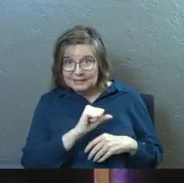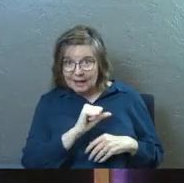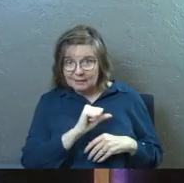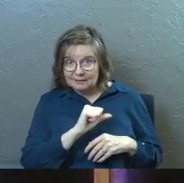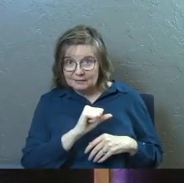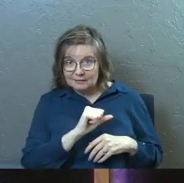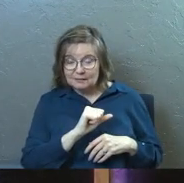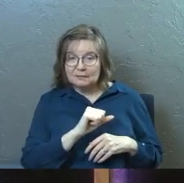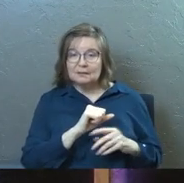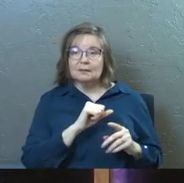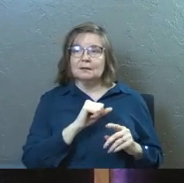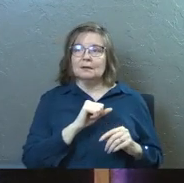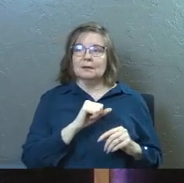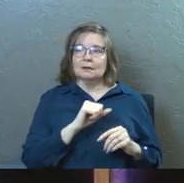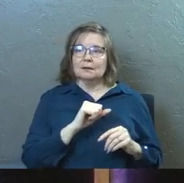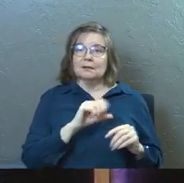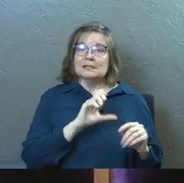drama.